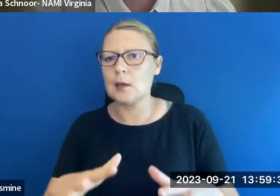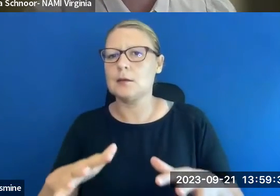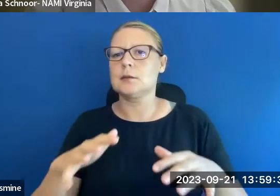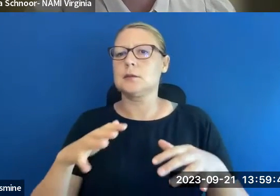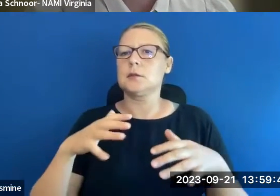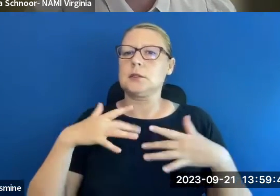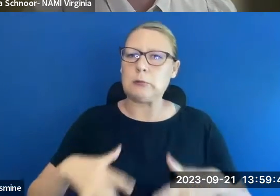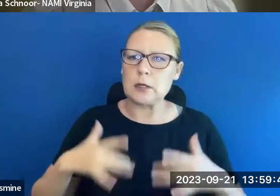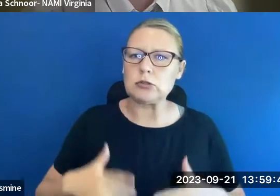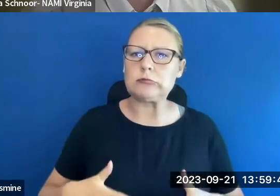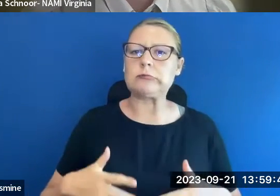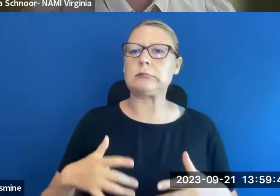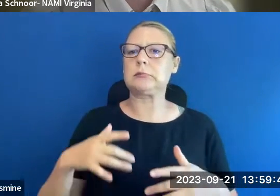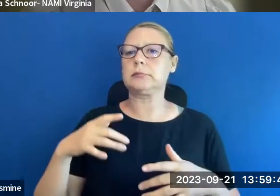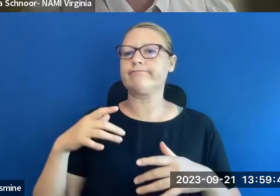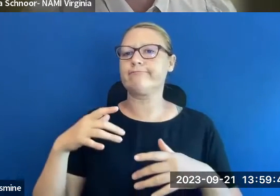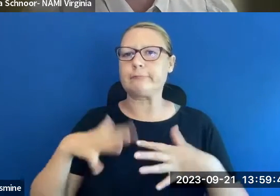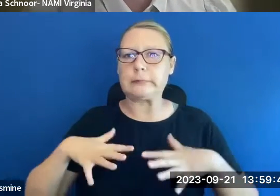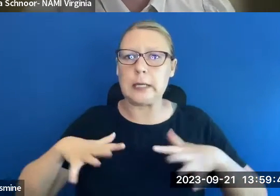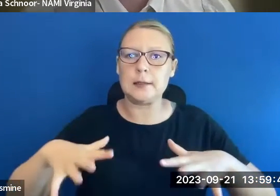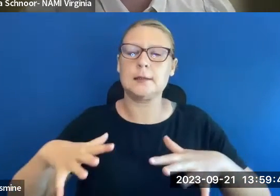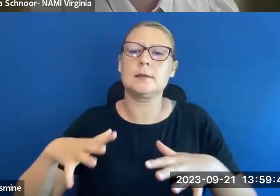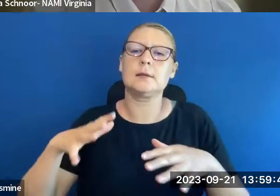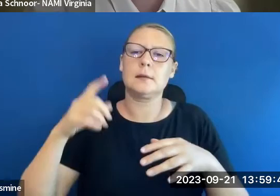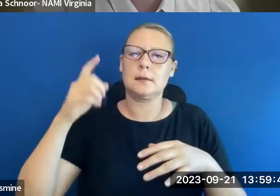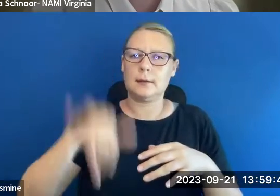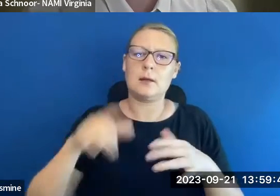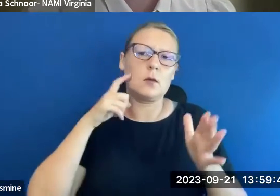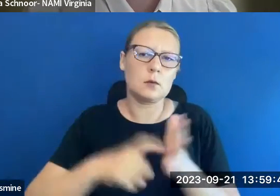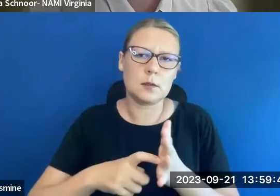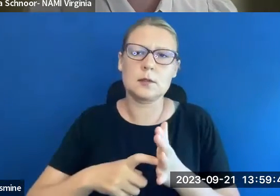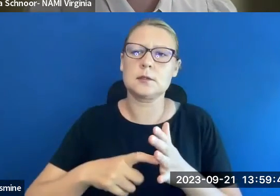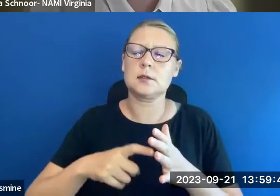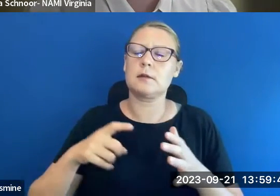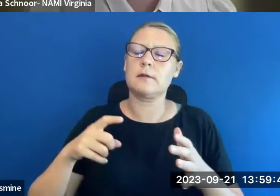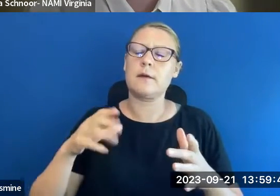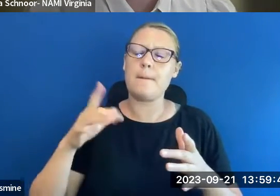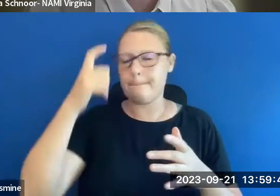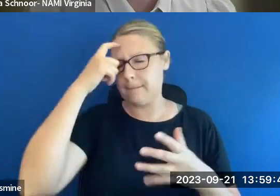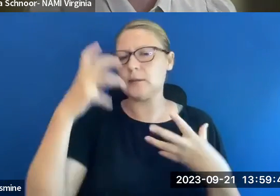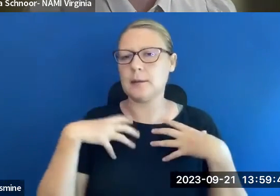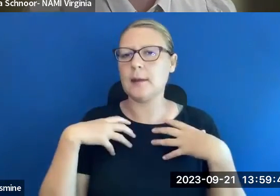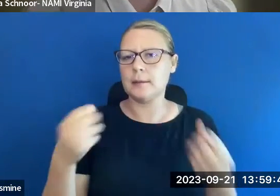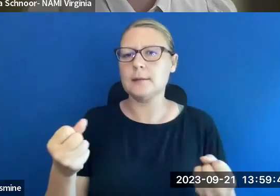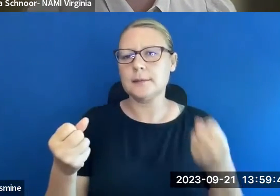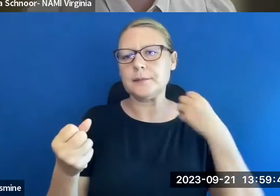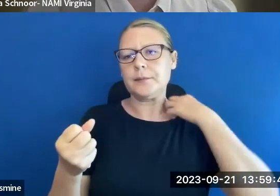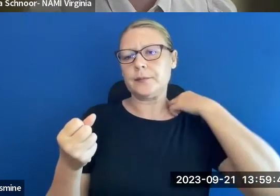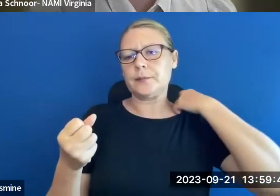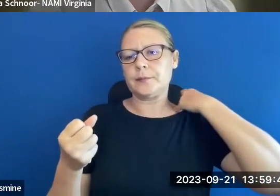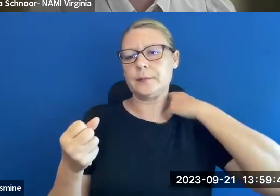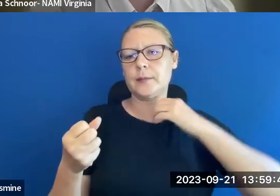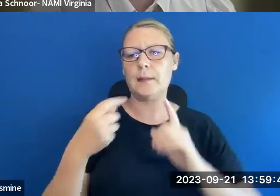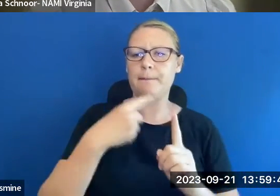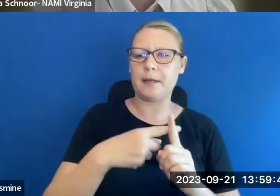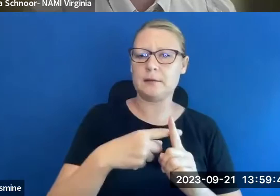health conditions. What I do think is a positive aspect of this, not of the